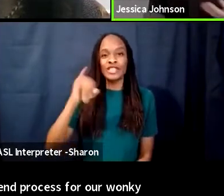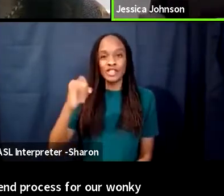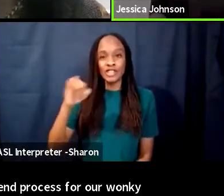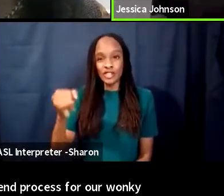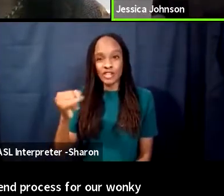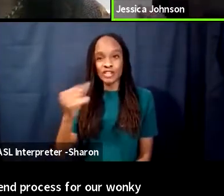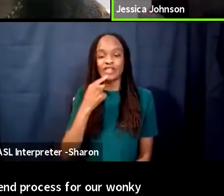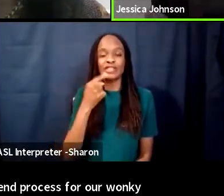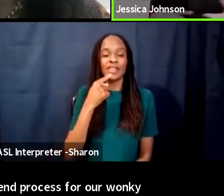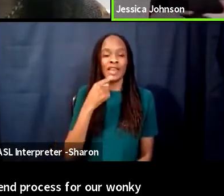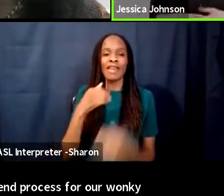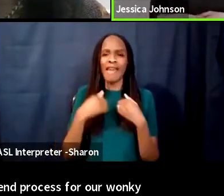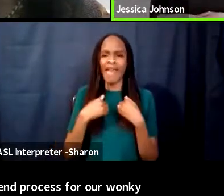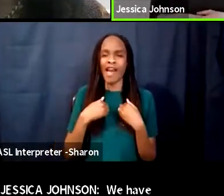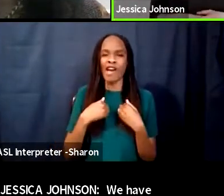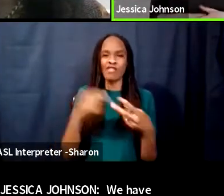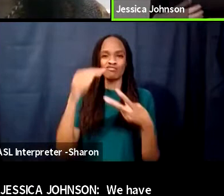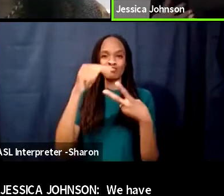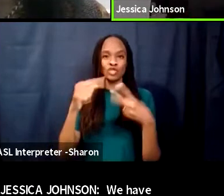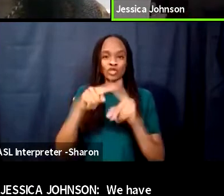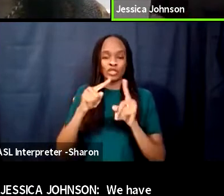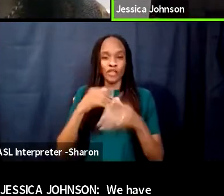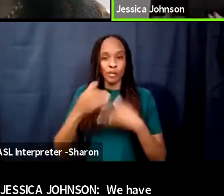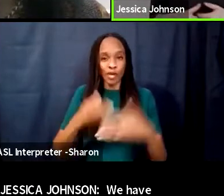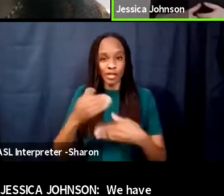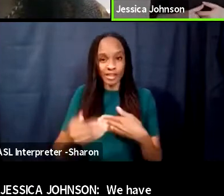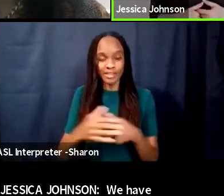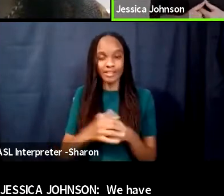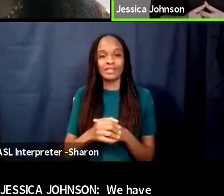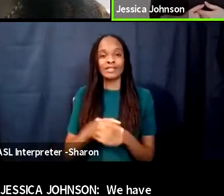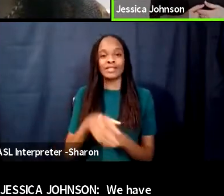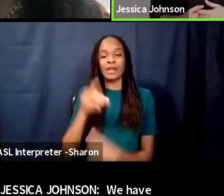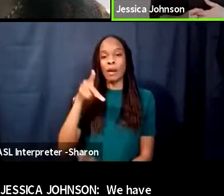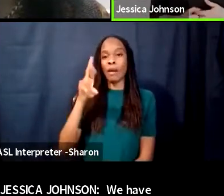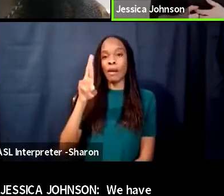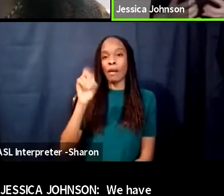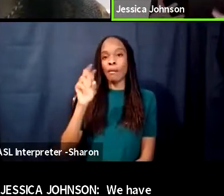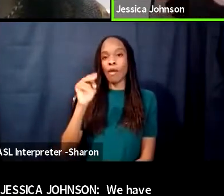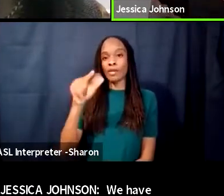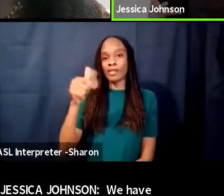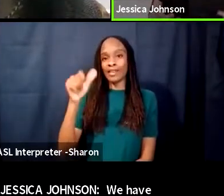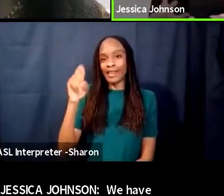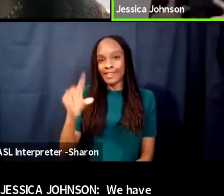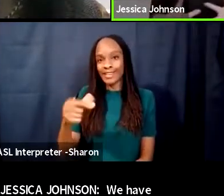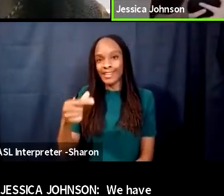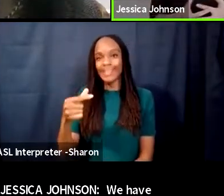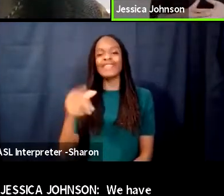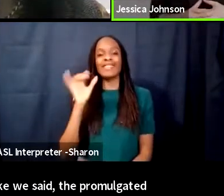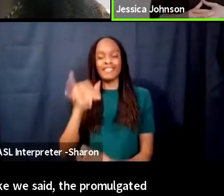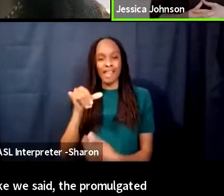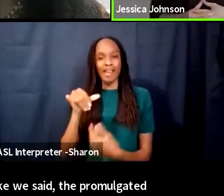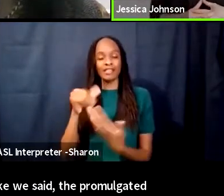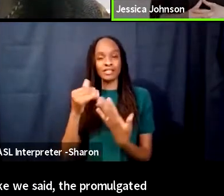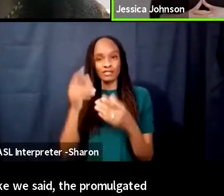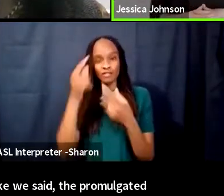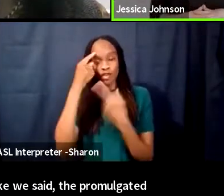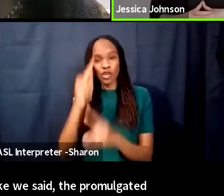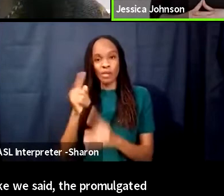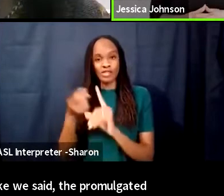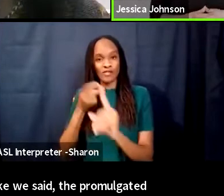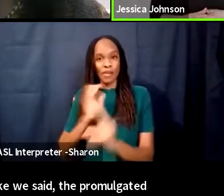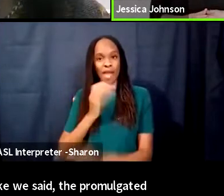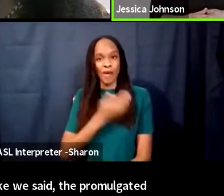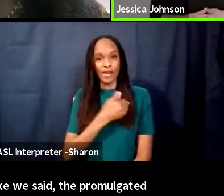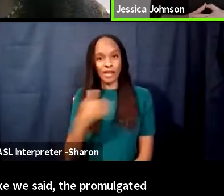a couple of different processes. Like we said, the promulgated agreements really are born out of member committees that